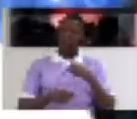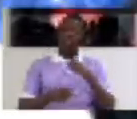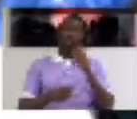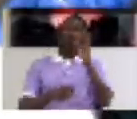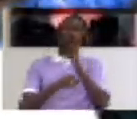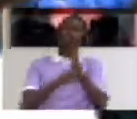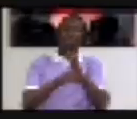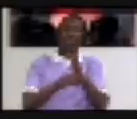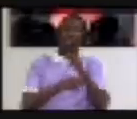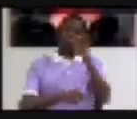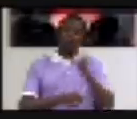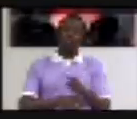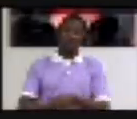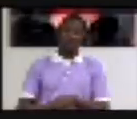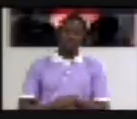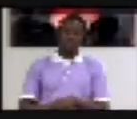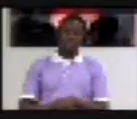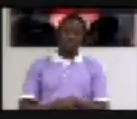absence for 1 year